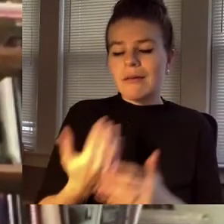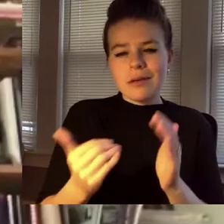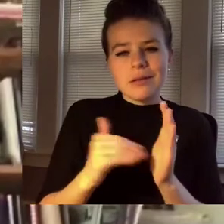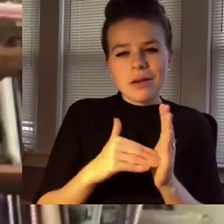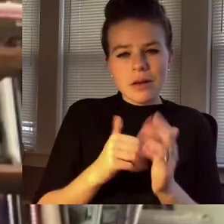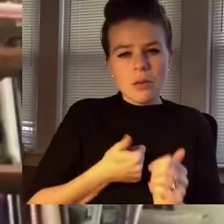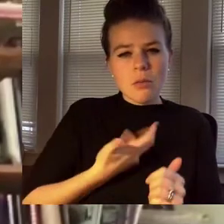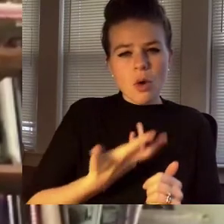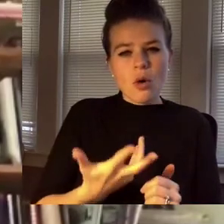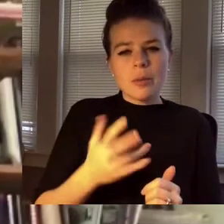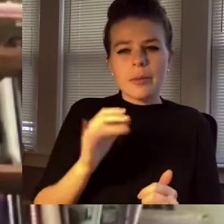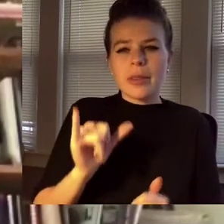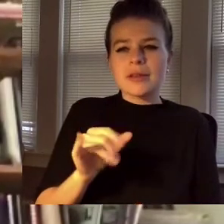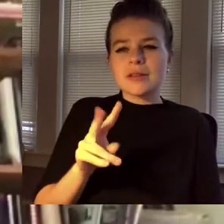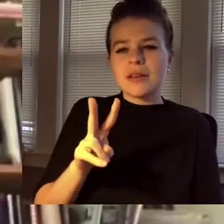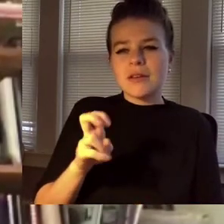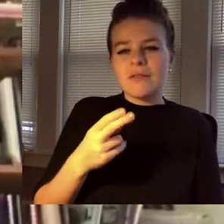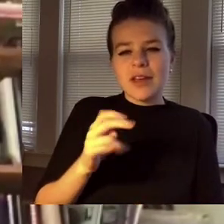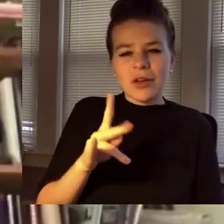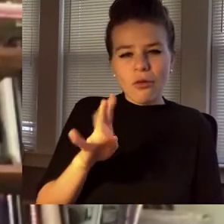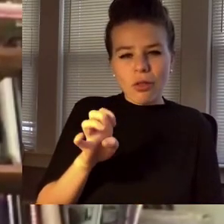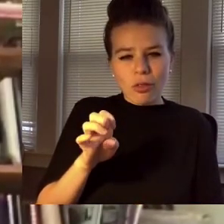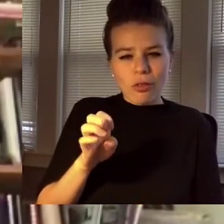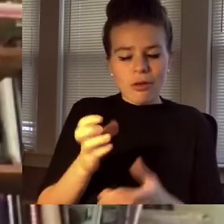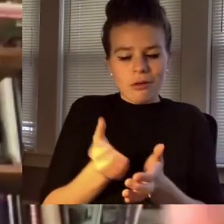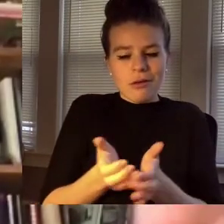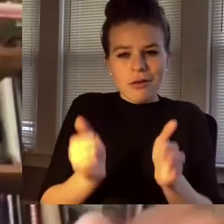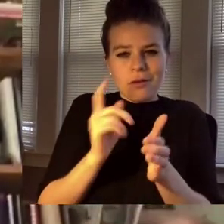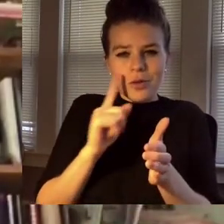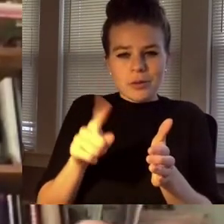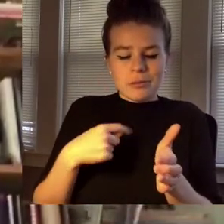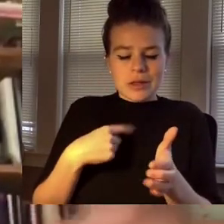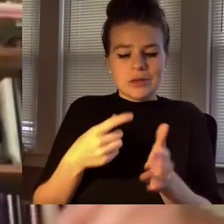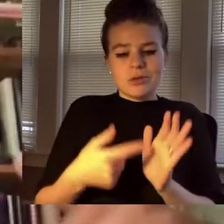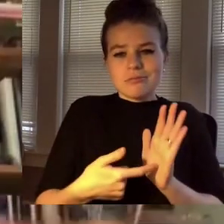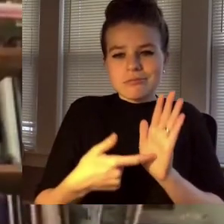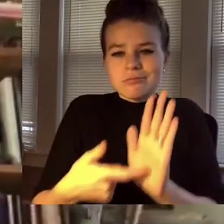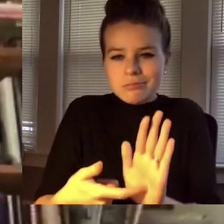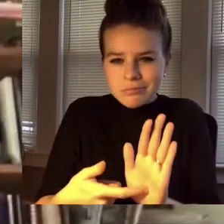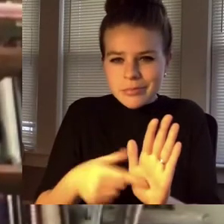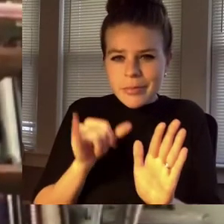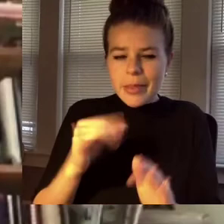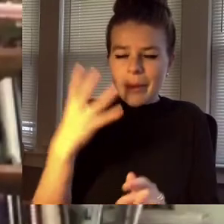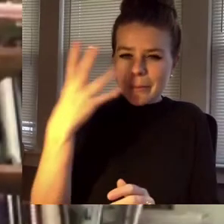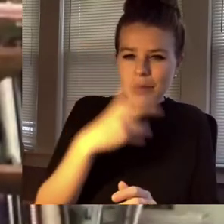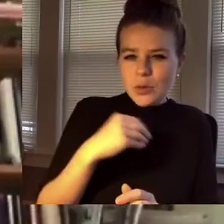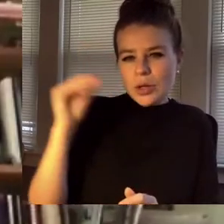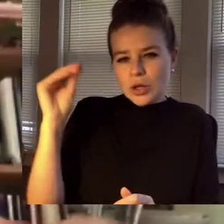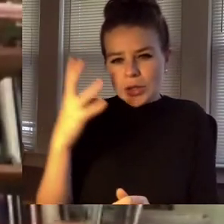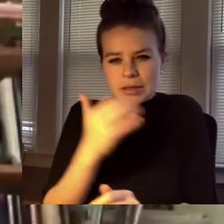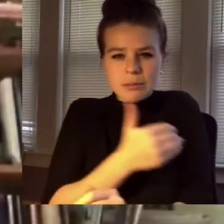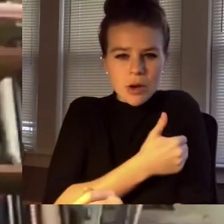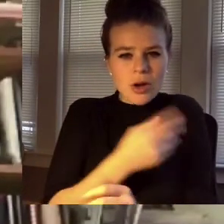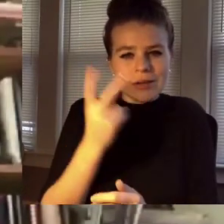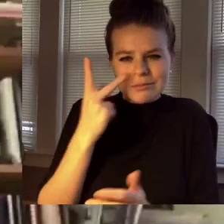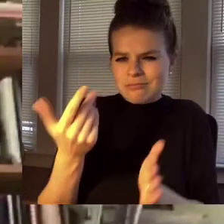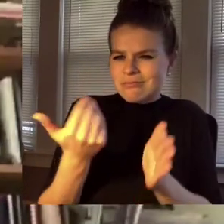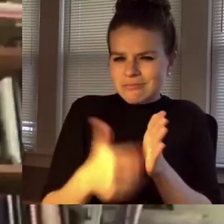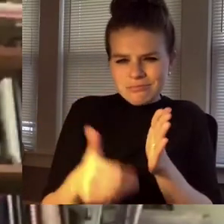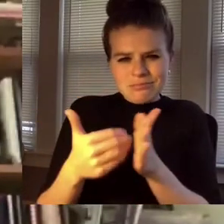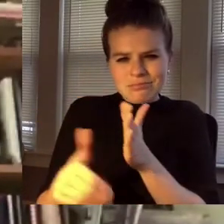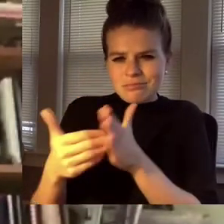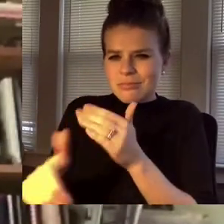for that grace and that beauty and that power, then I don't think anything else could. I say that again and again, because every time I edit a